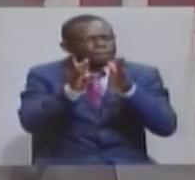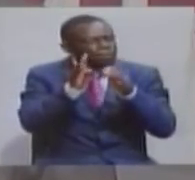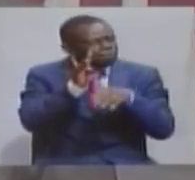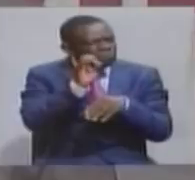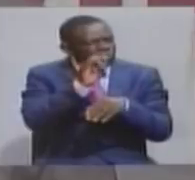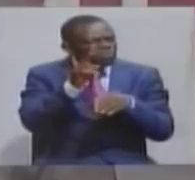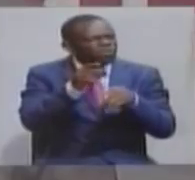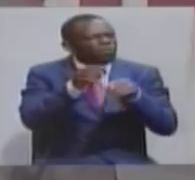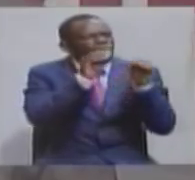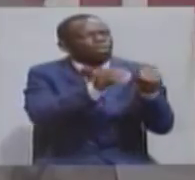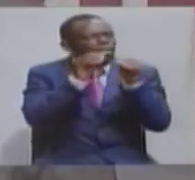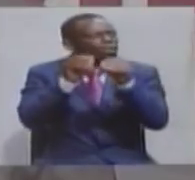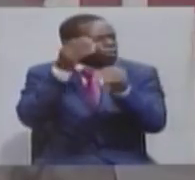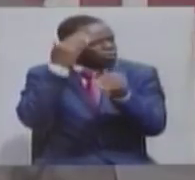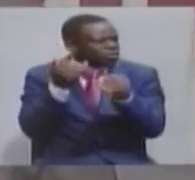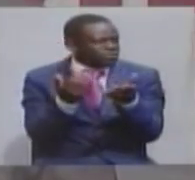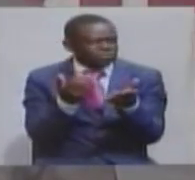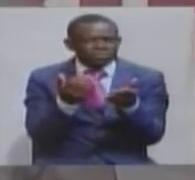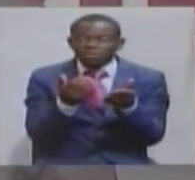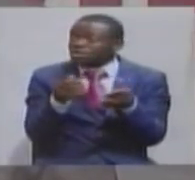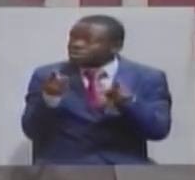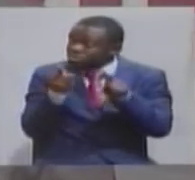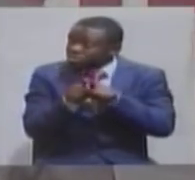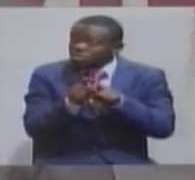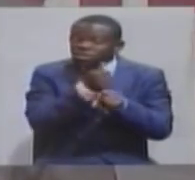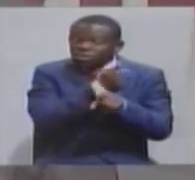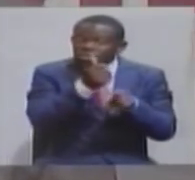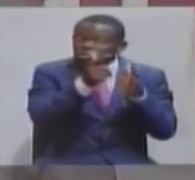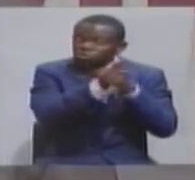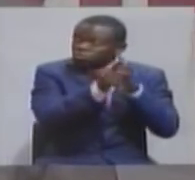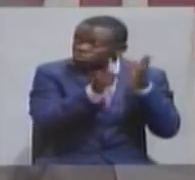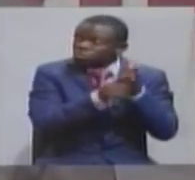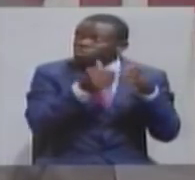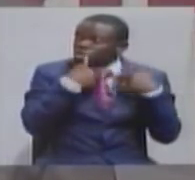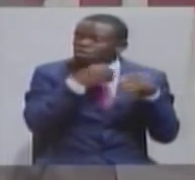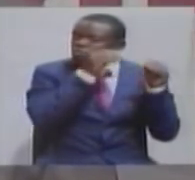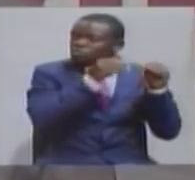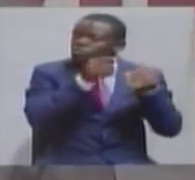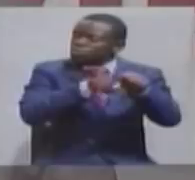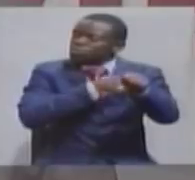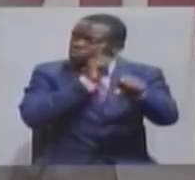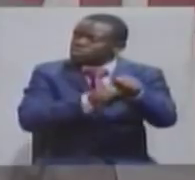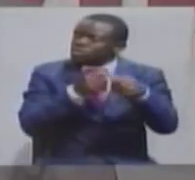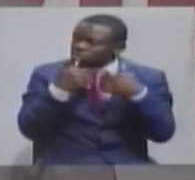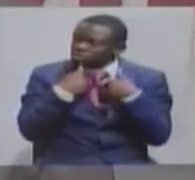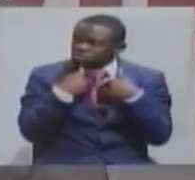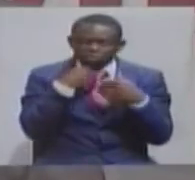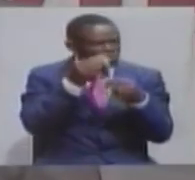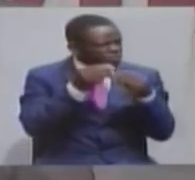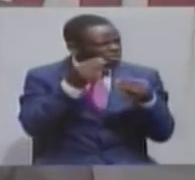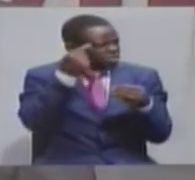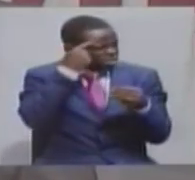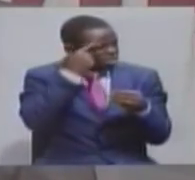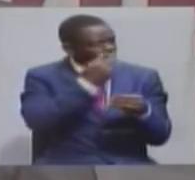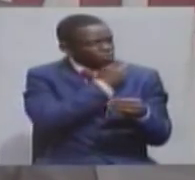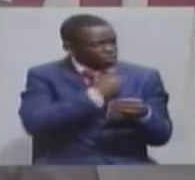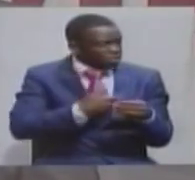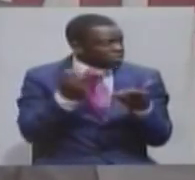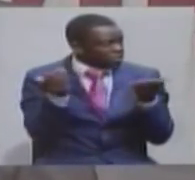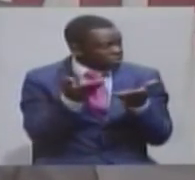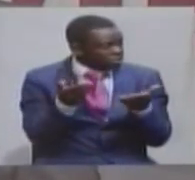have been on the drawing board for a long time. And this is one of them. Lack of political will? It's not a lack of political will. Had it been lack of political